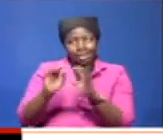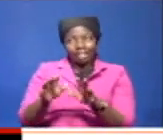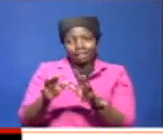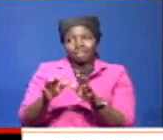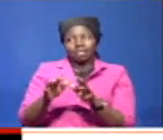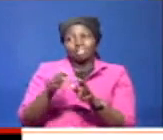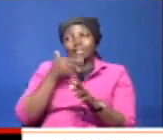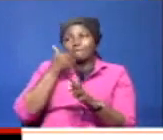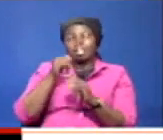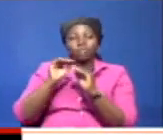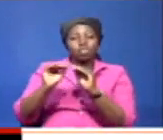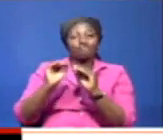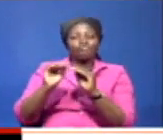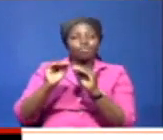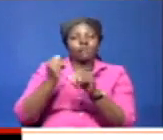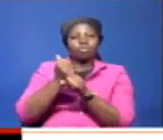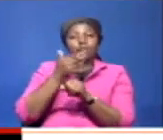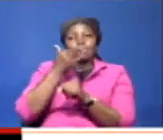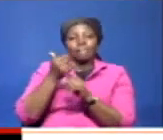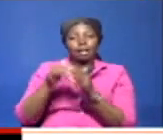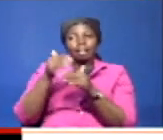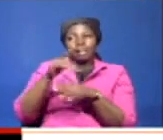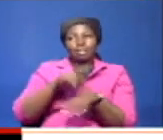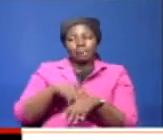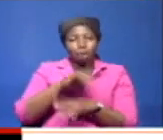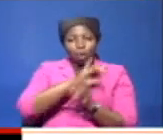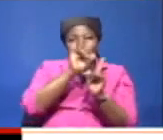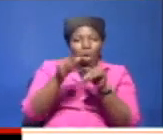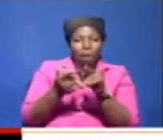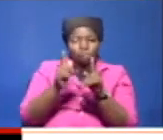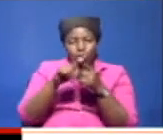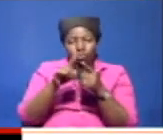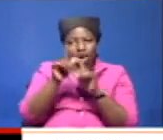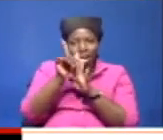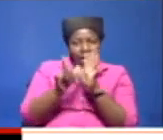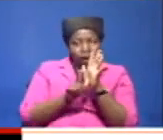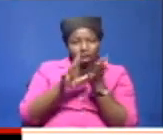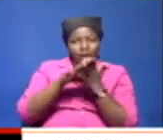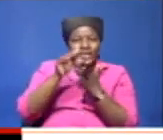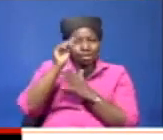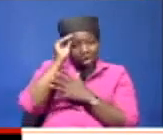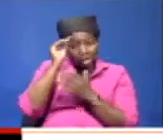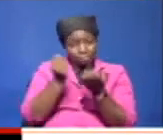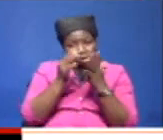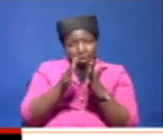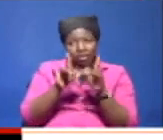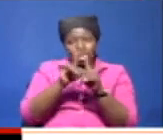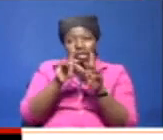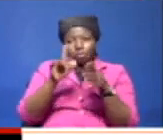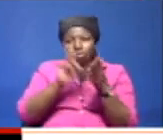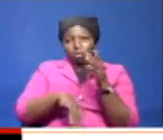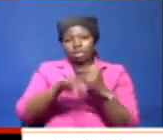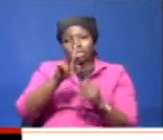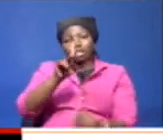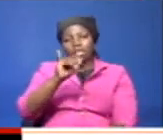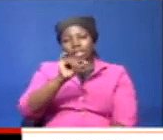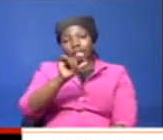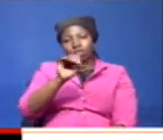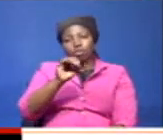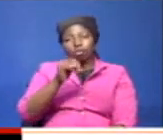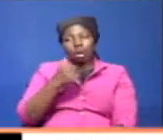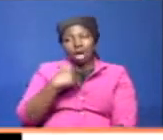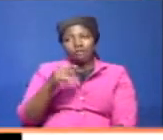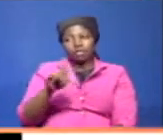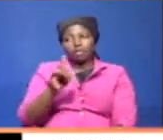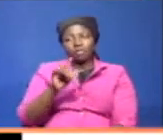time. All right, we'll come to lessons learned by drivers and what Kigo knows from that event. He's a 5-time two-wheel drive champion in Kenya,